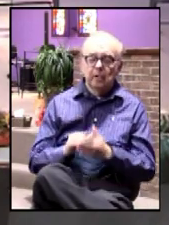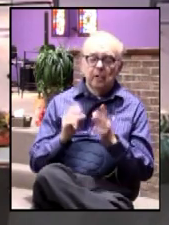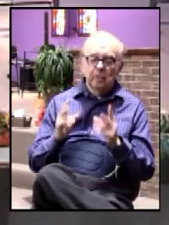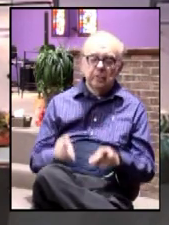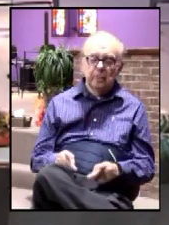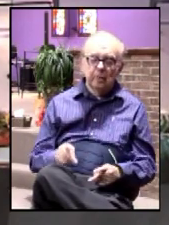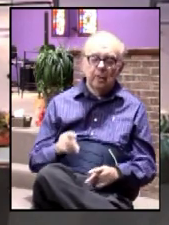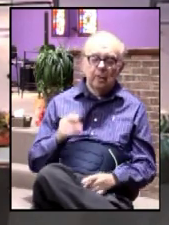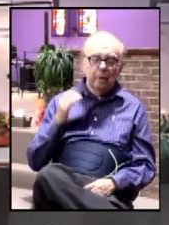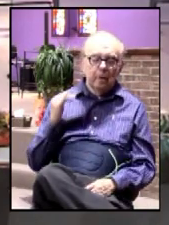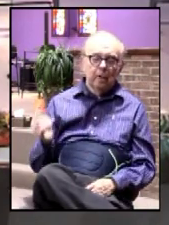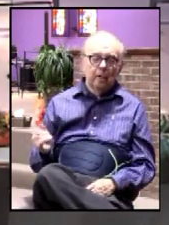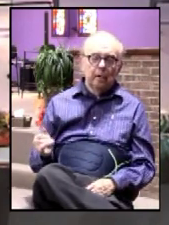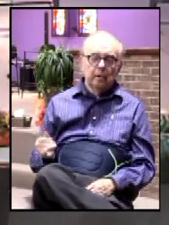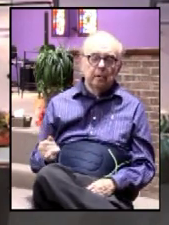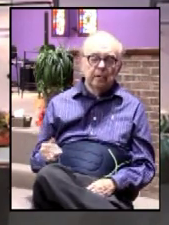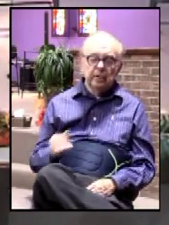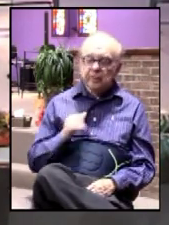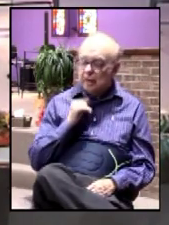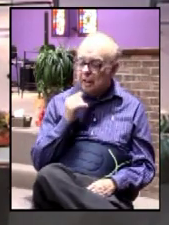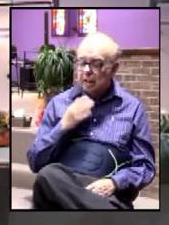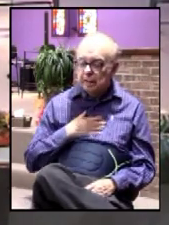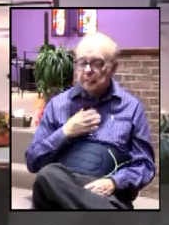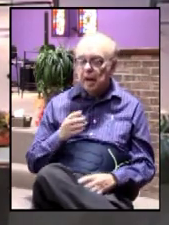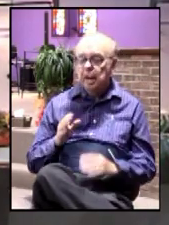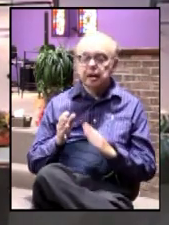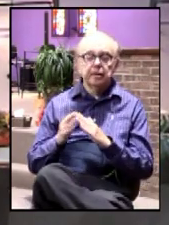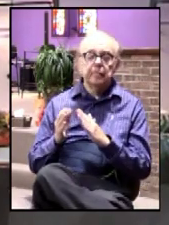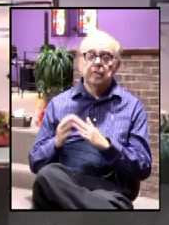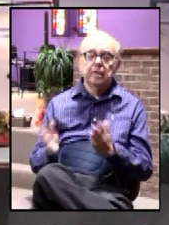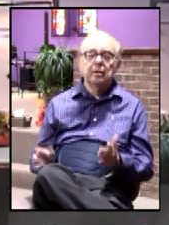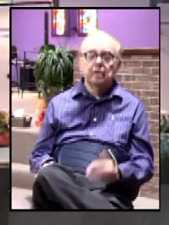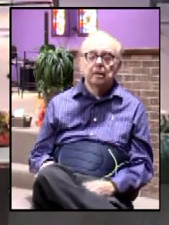That person in California is not in my community.